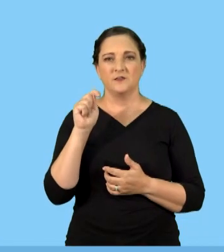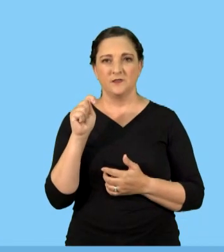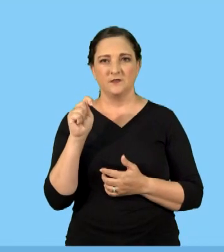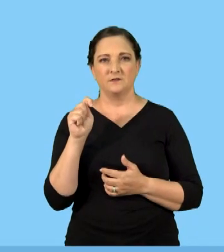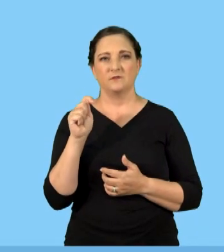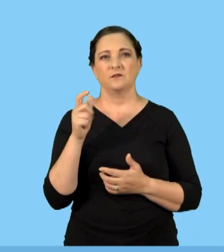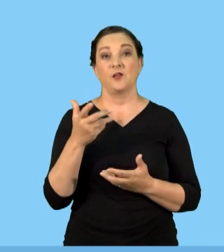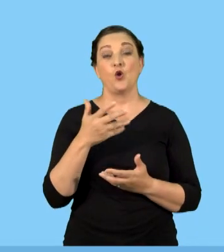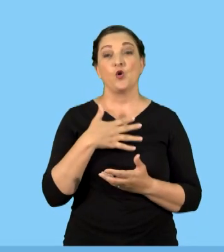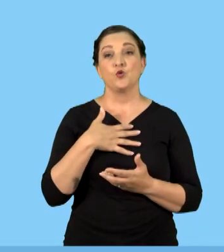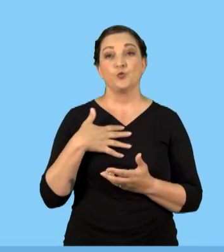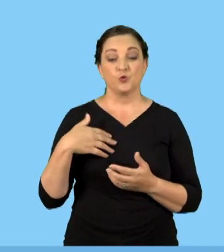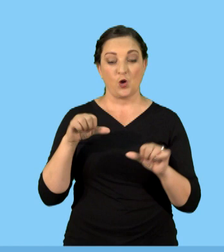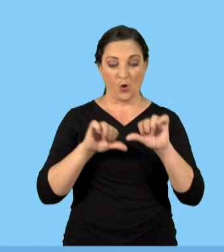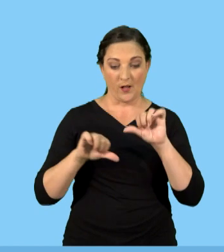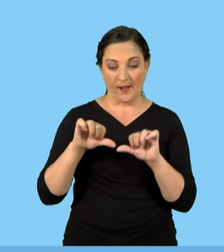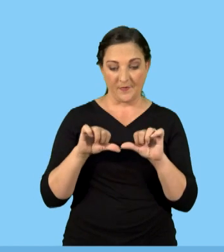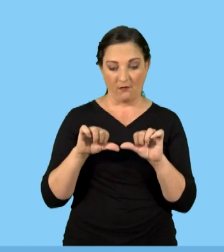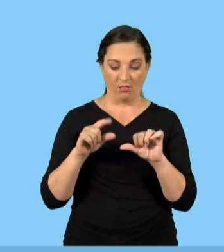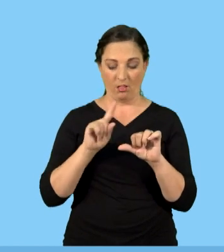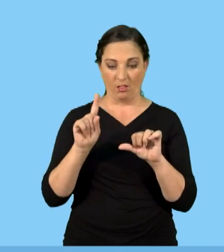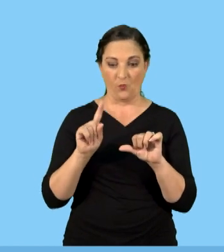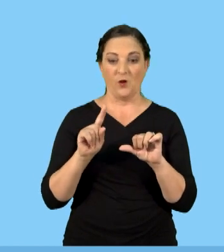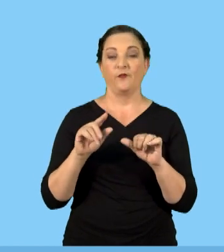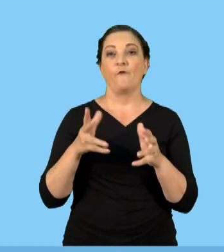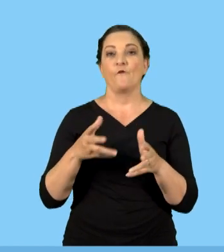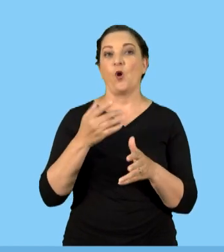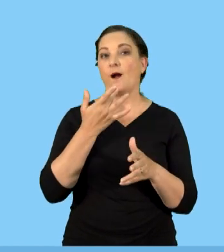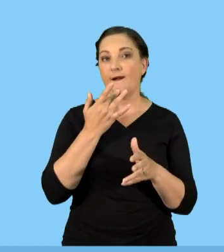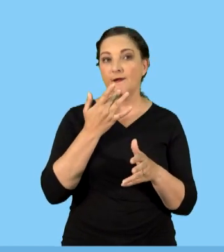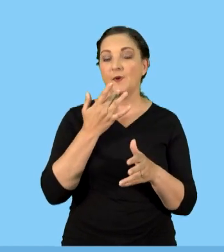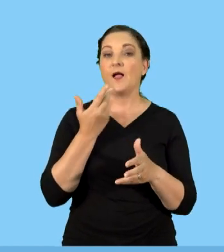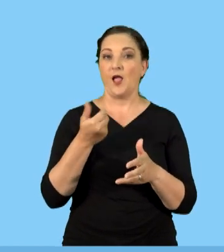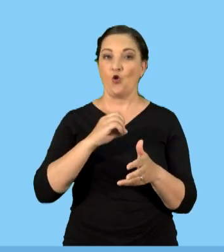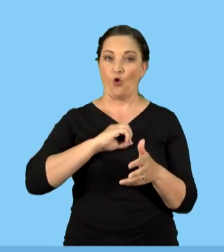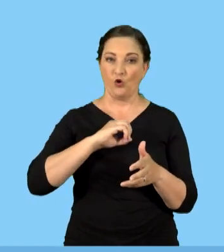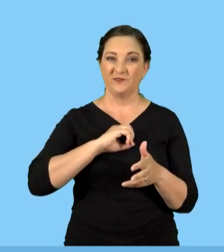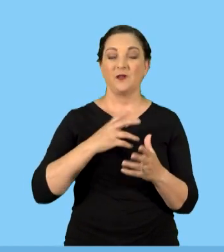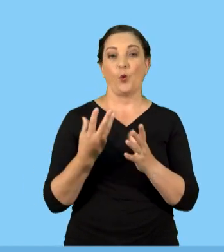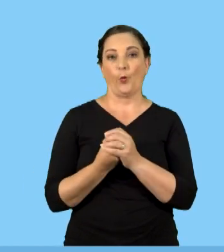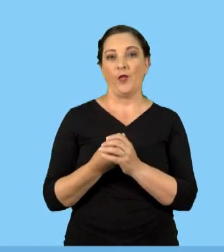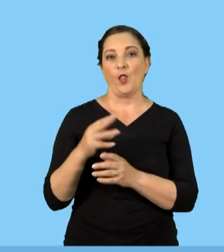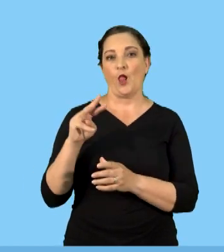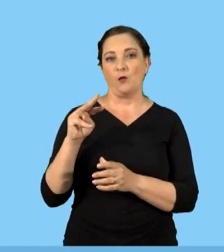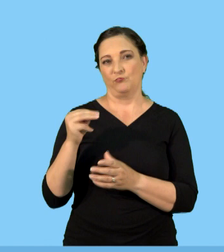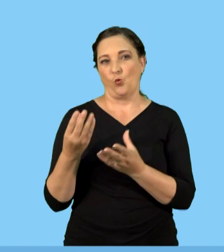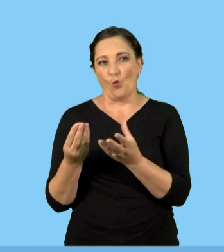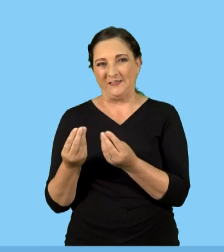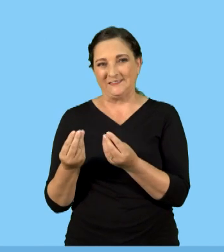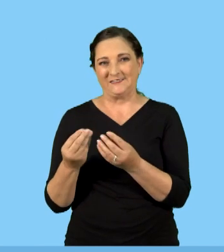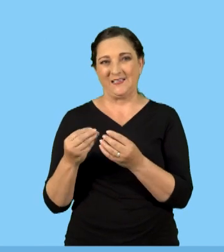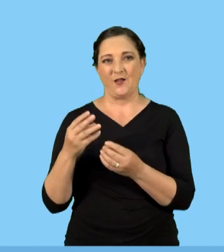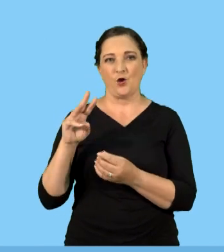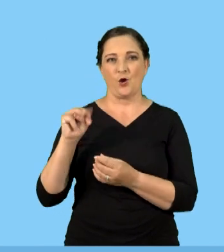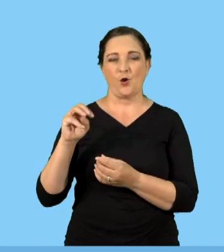to define rust, we define rust as a slow chemical reaction of iron metal that is reacting with oxygen and moisture to